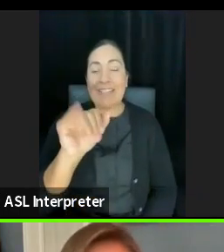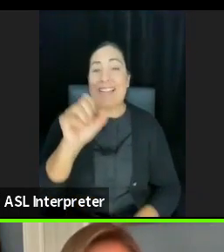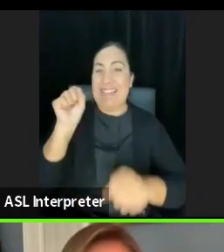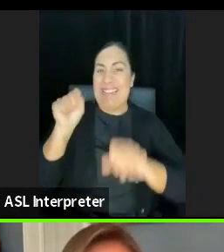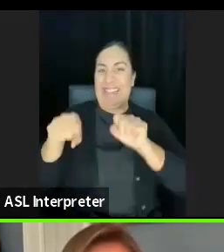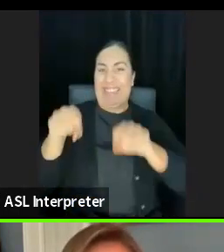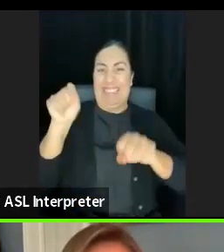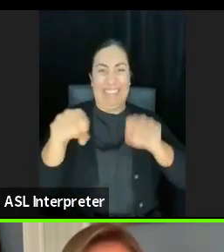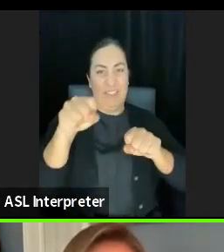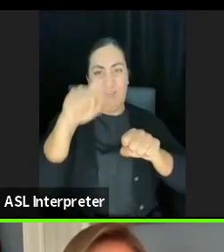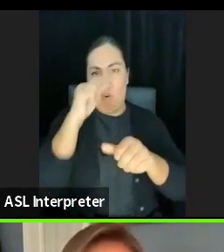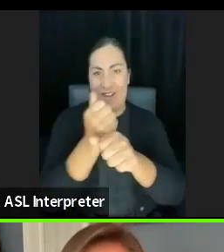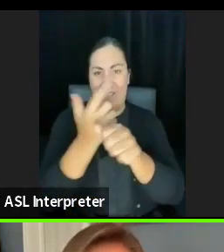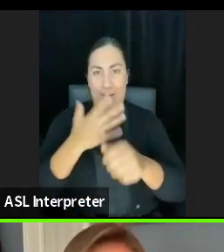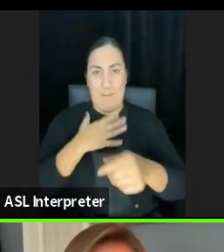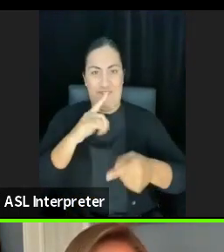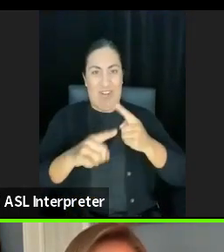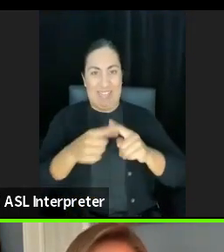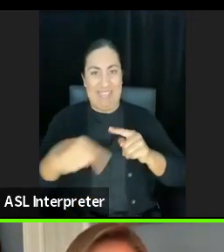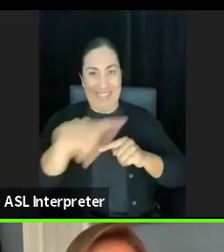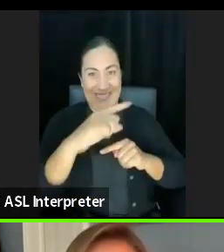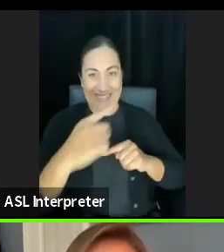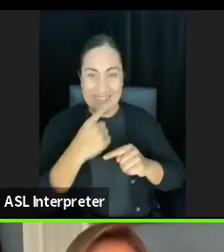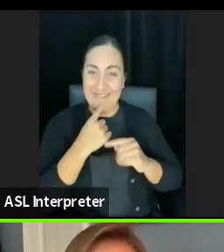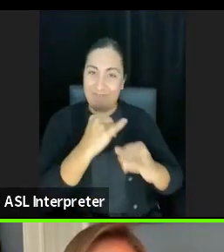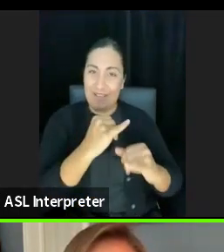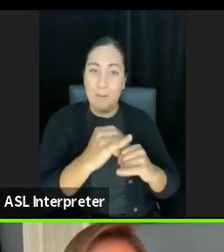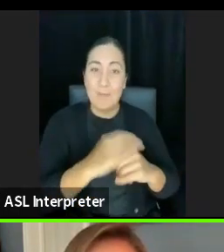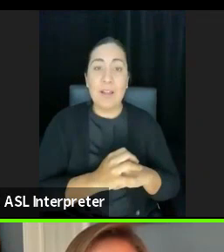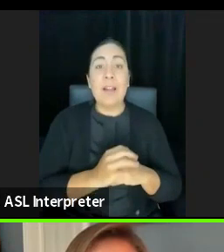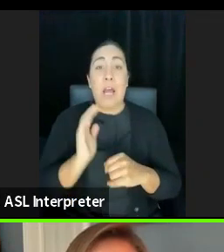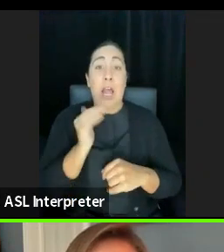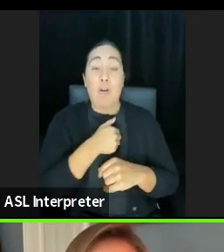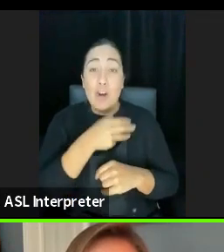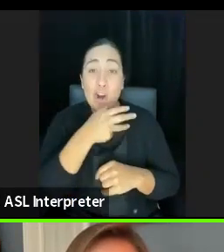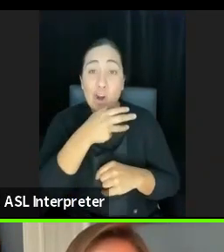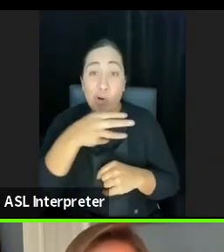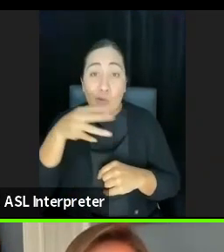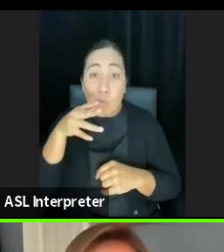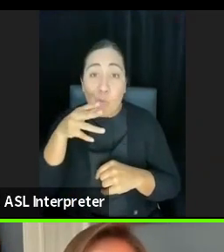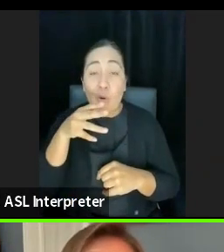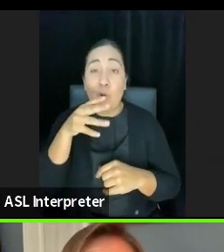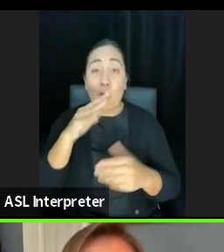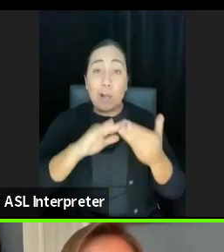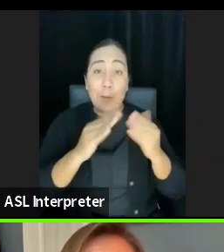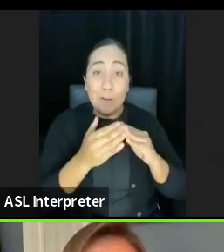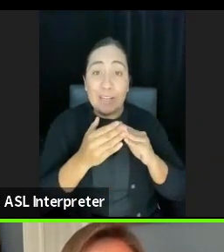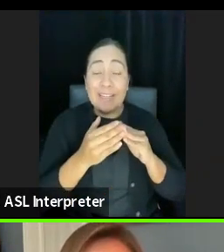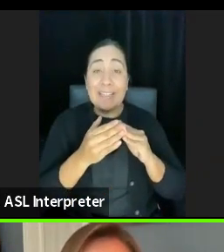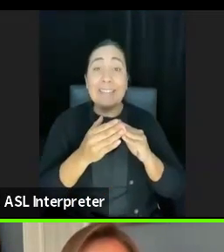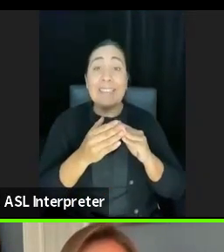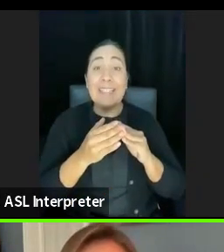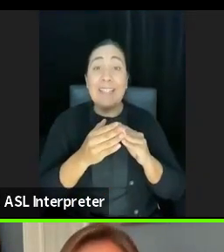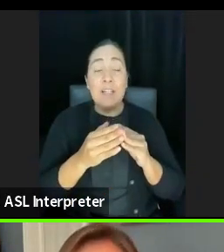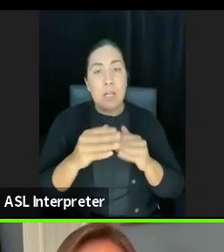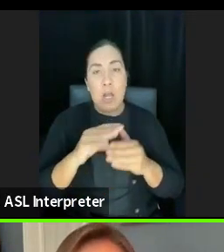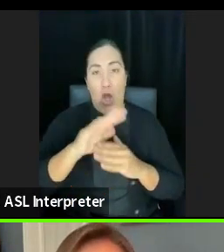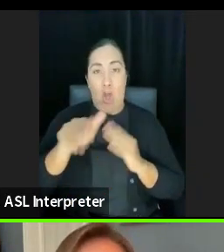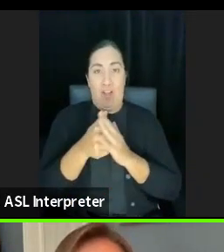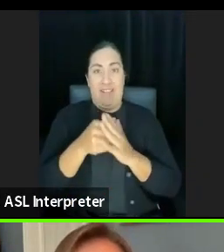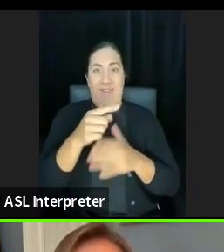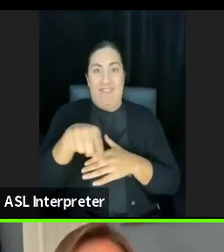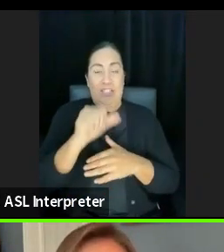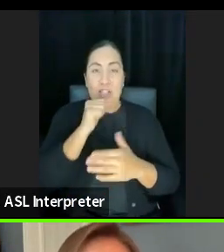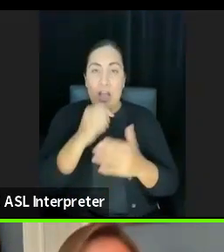said before, in our rural communities and in Indian country, a lot of this is not new. We're acutely aware of the limitations